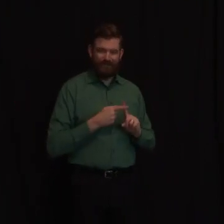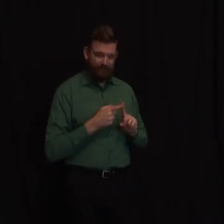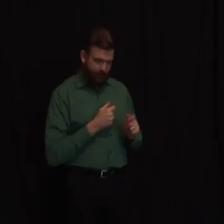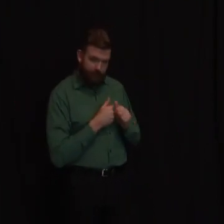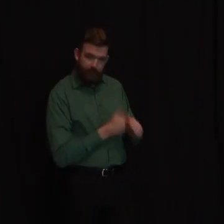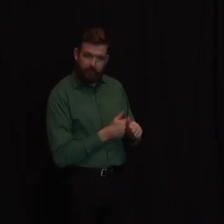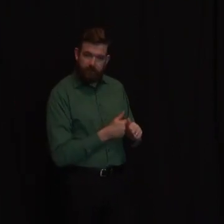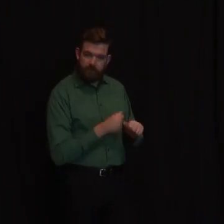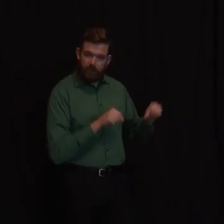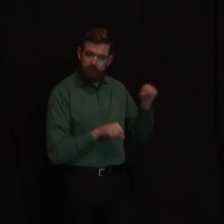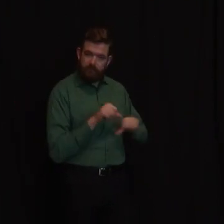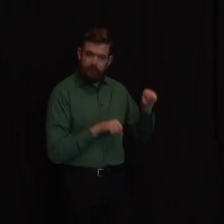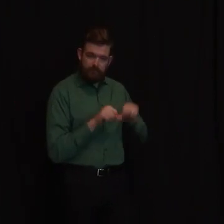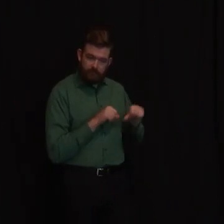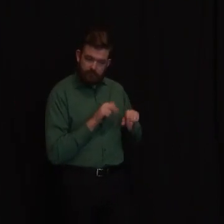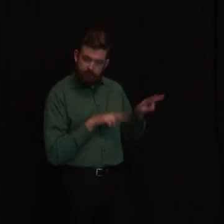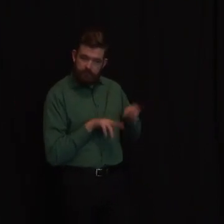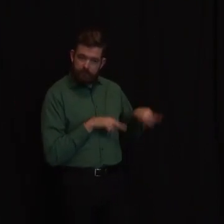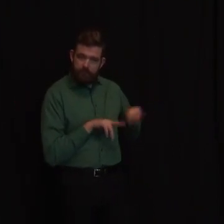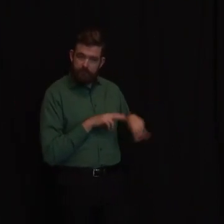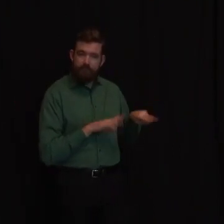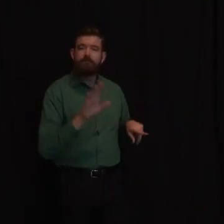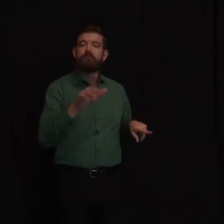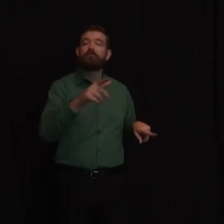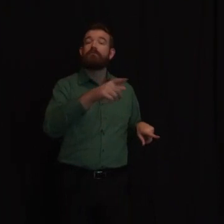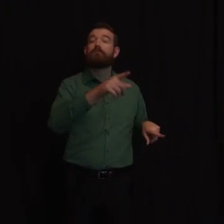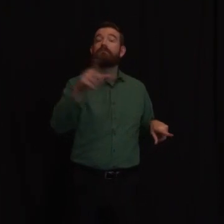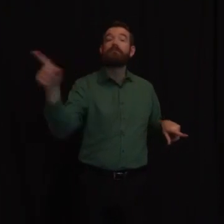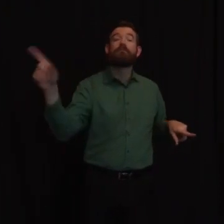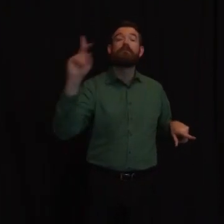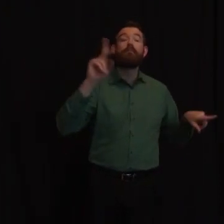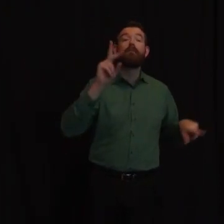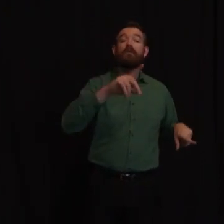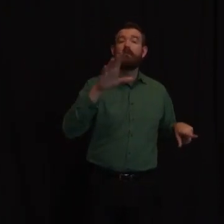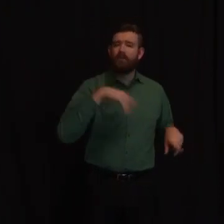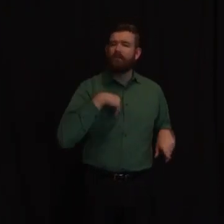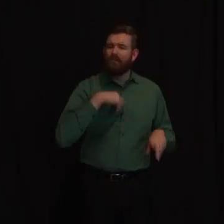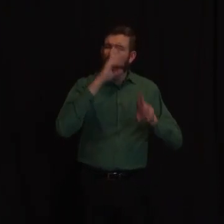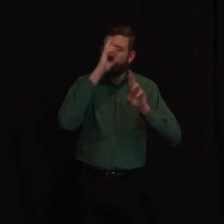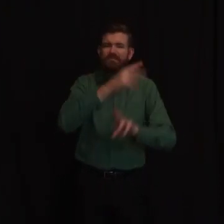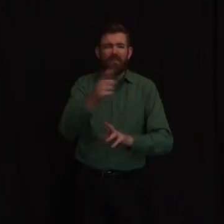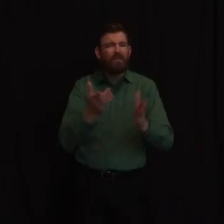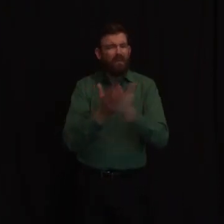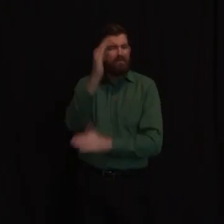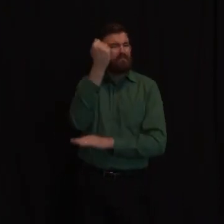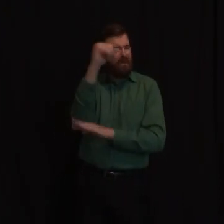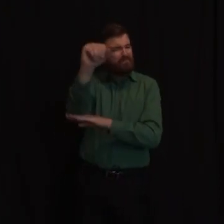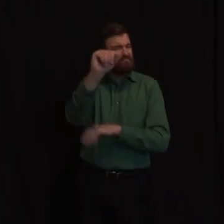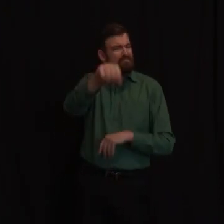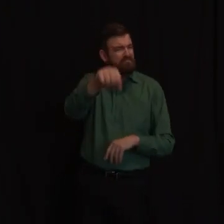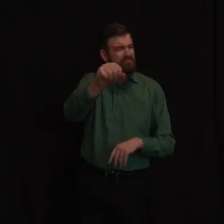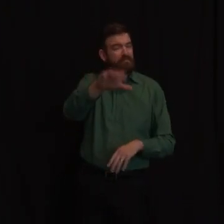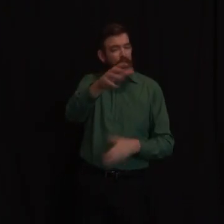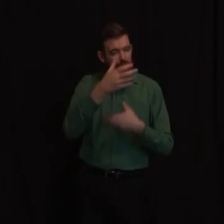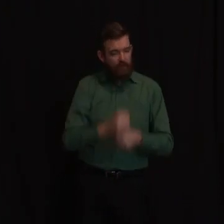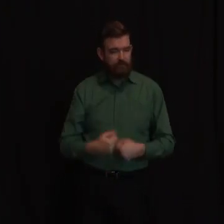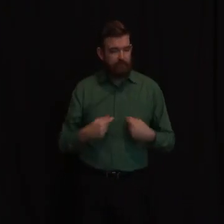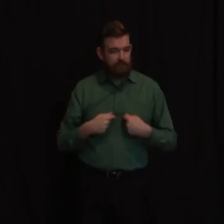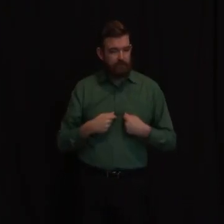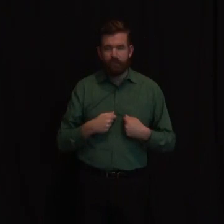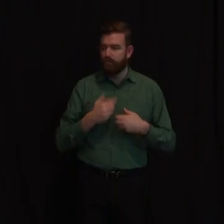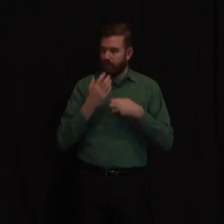just that. But in the meantime, I would just ask folks, I respect your right to protest, but trust us on this. We're basing this